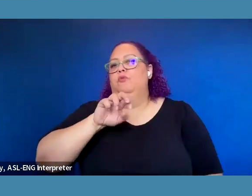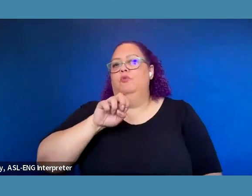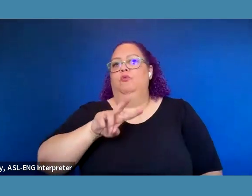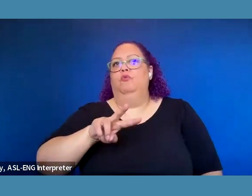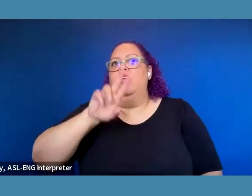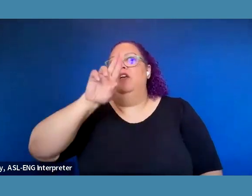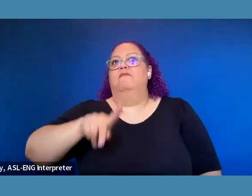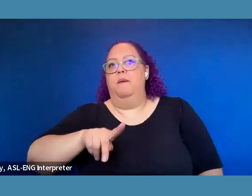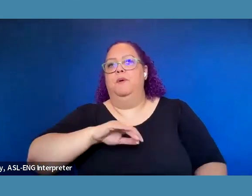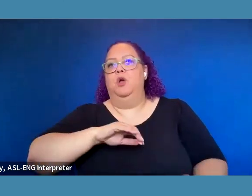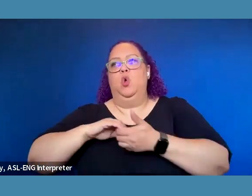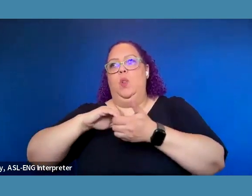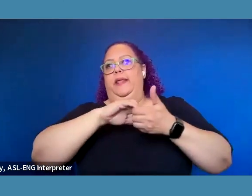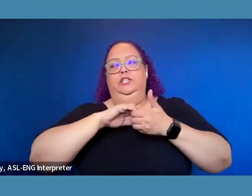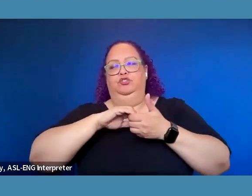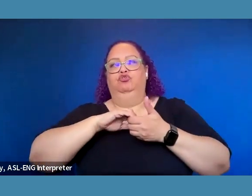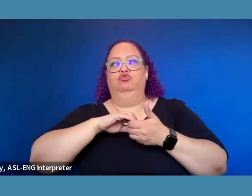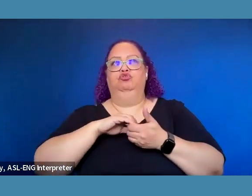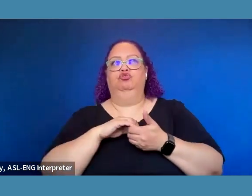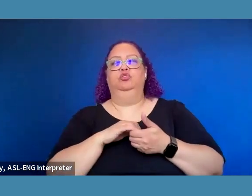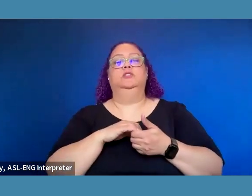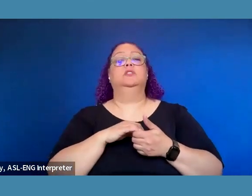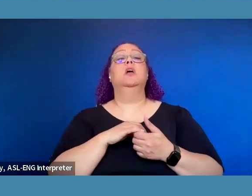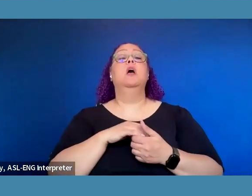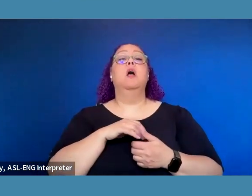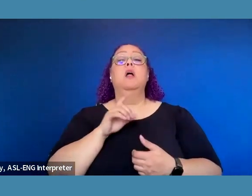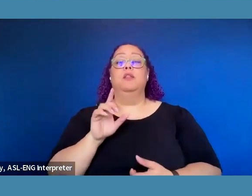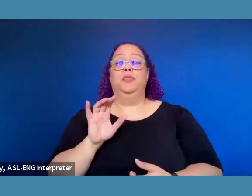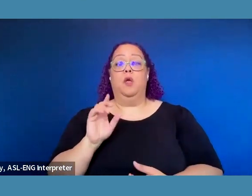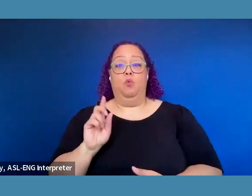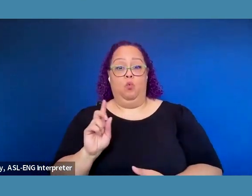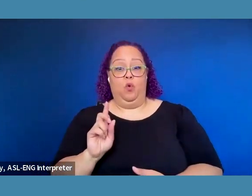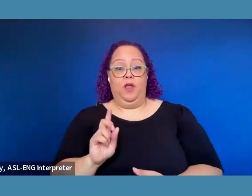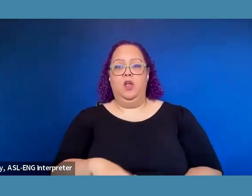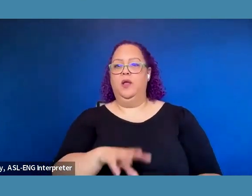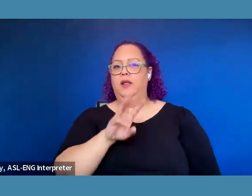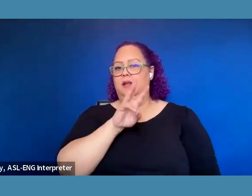Up coalitions. And that can be found at